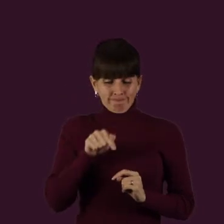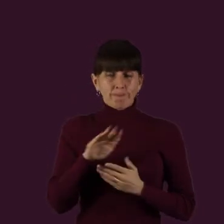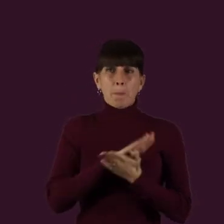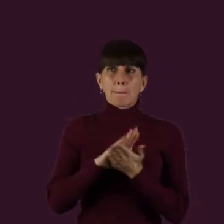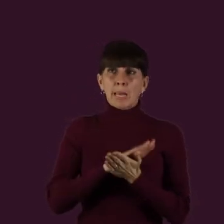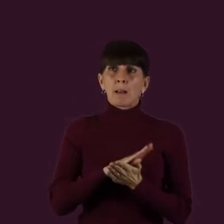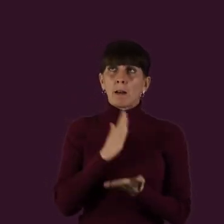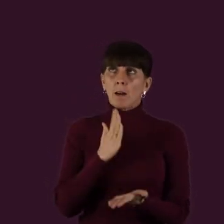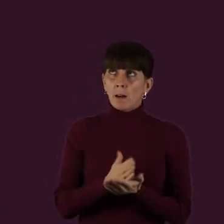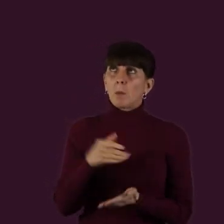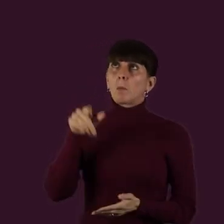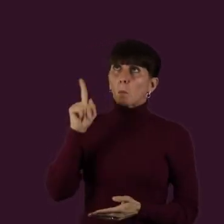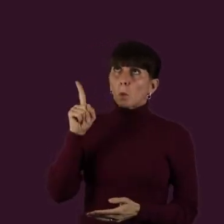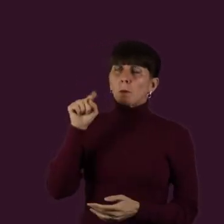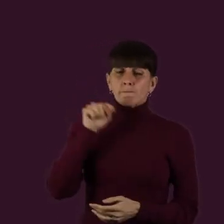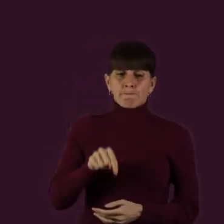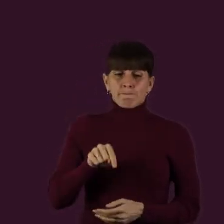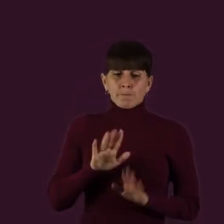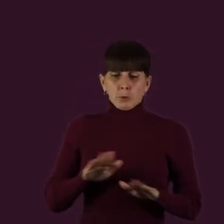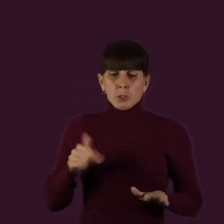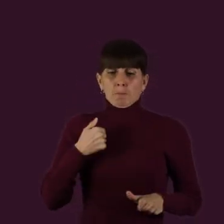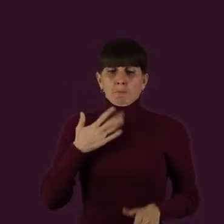the child they were looking for.